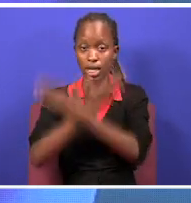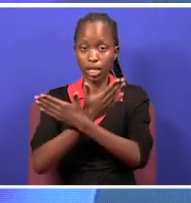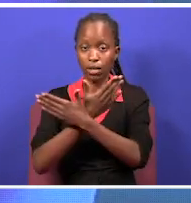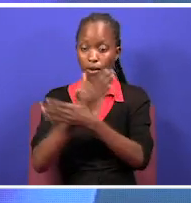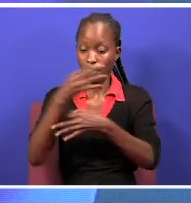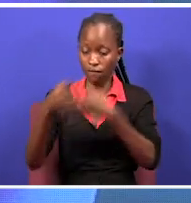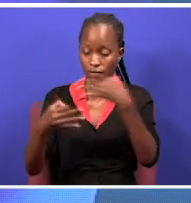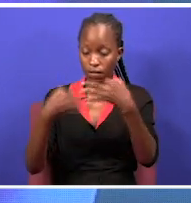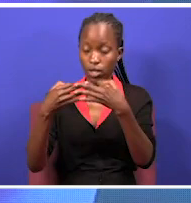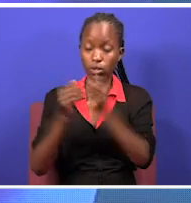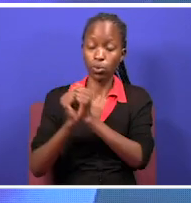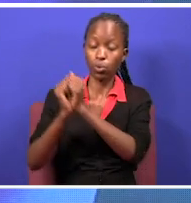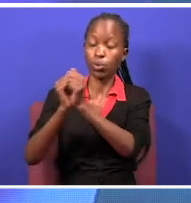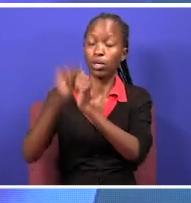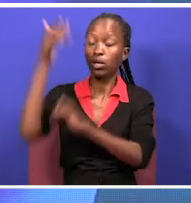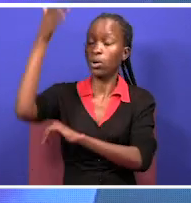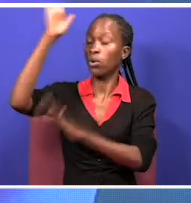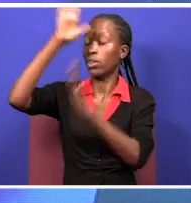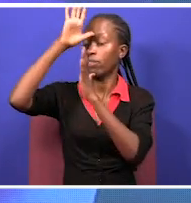fellowshipping with his Father.